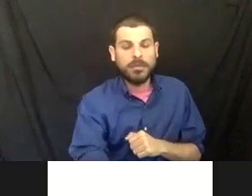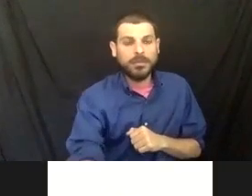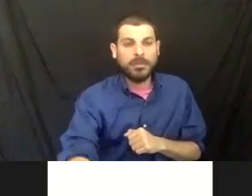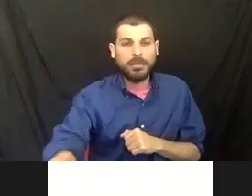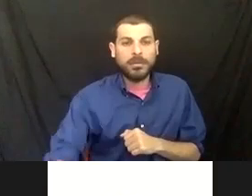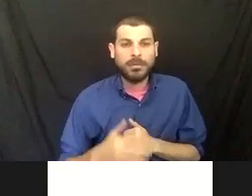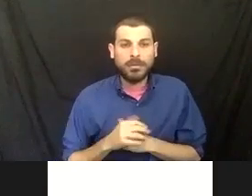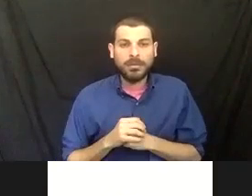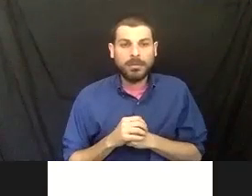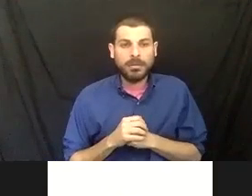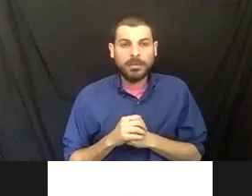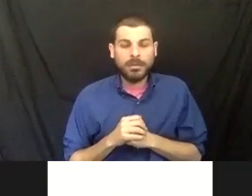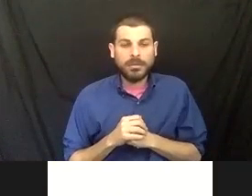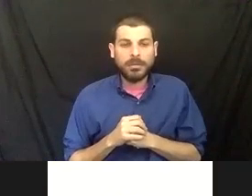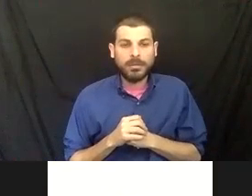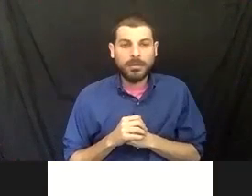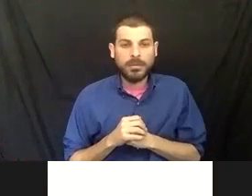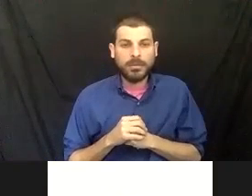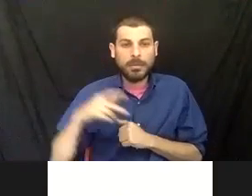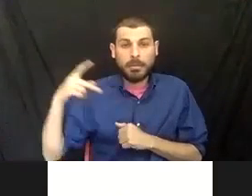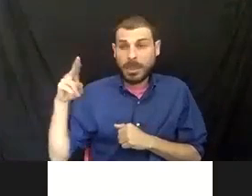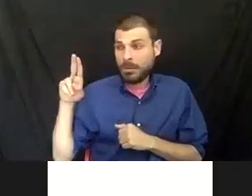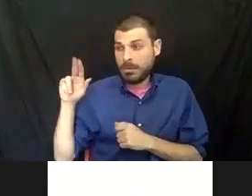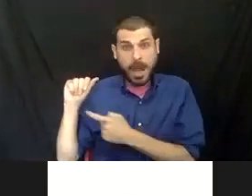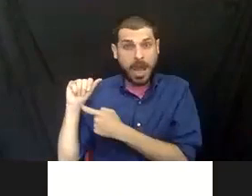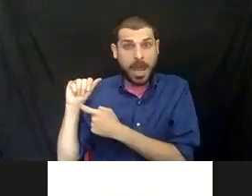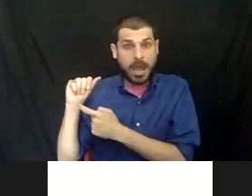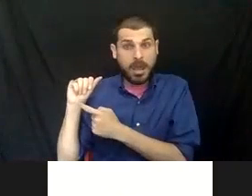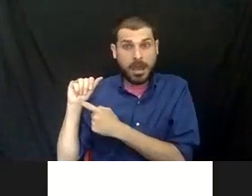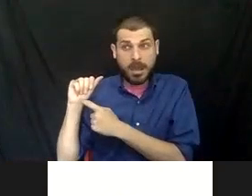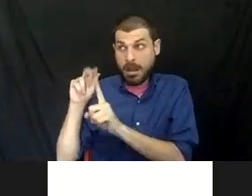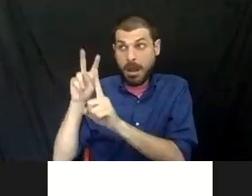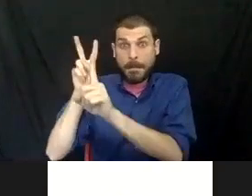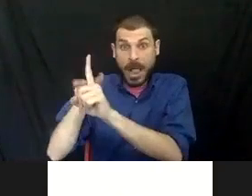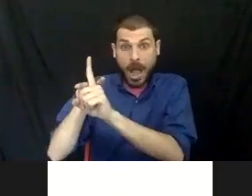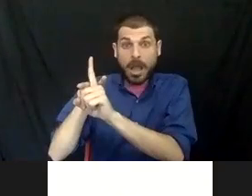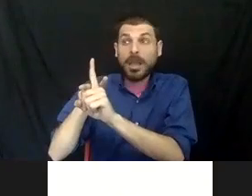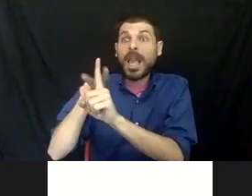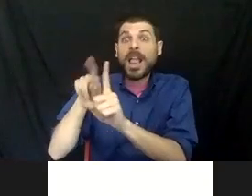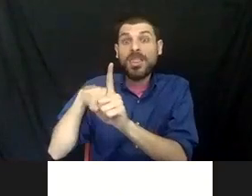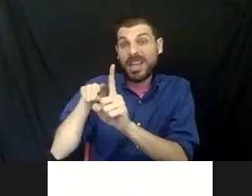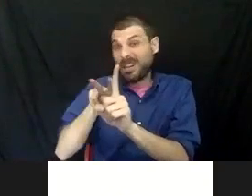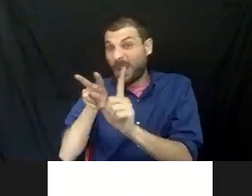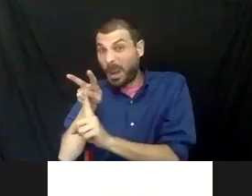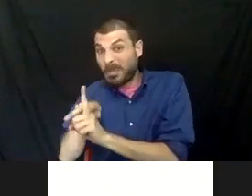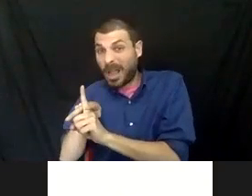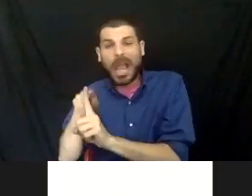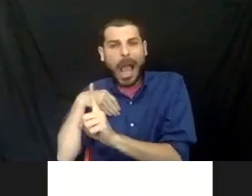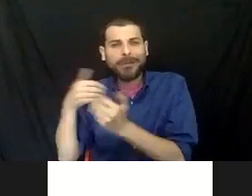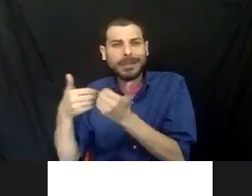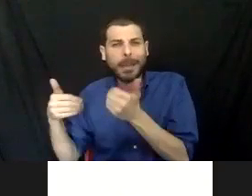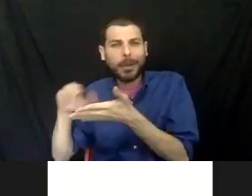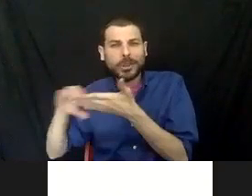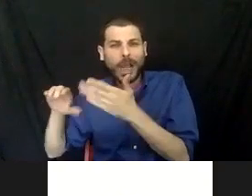should receive a separate check if you're found eligible. So that'll be submitted to you in a